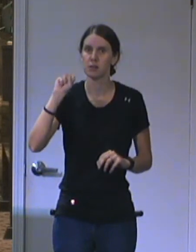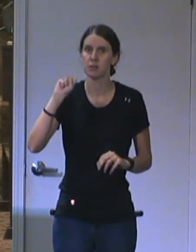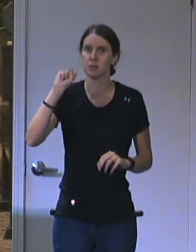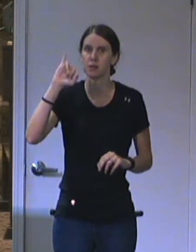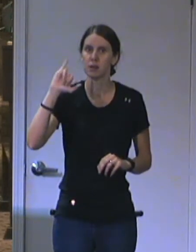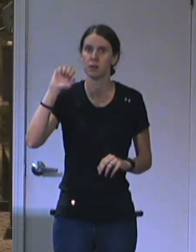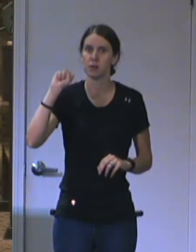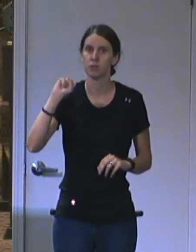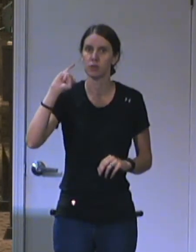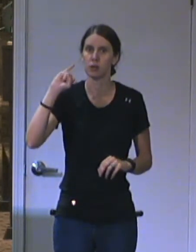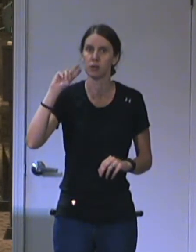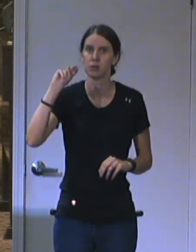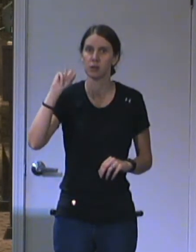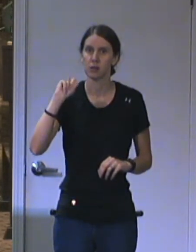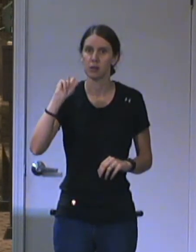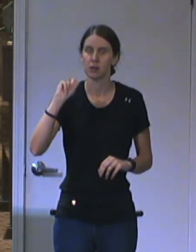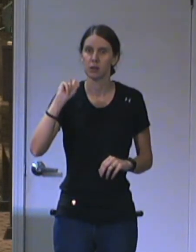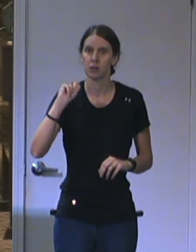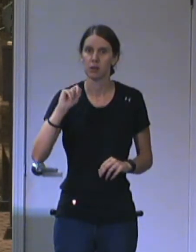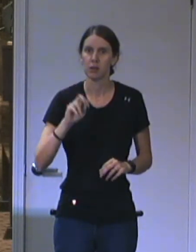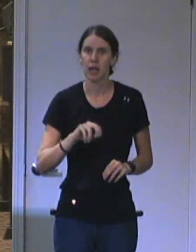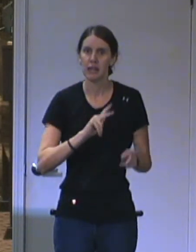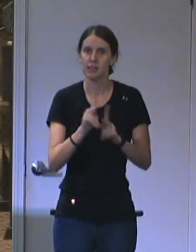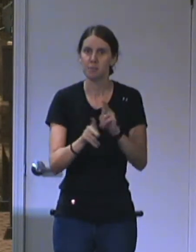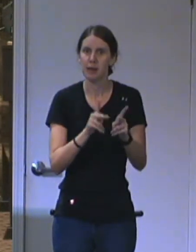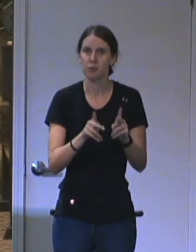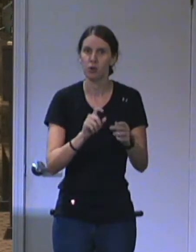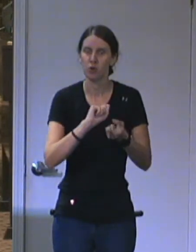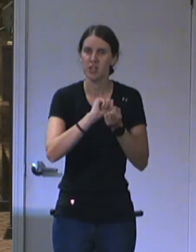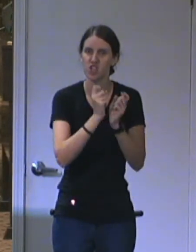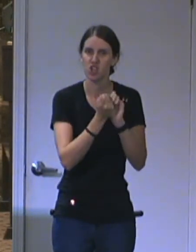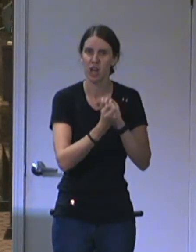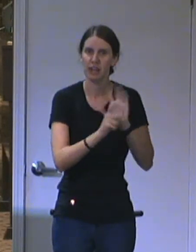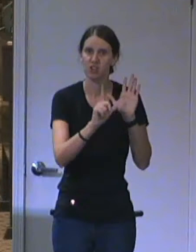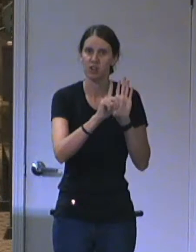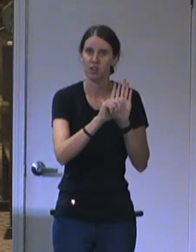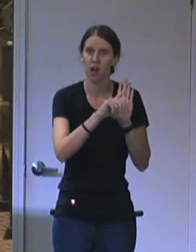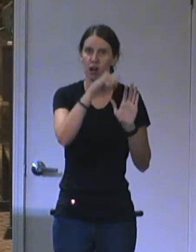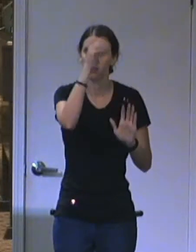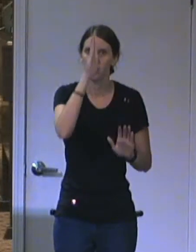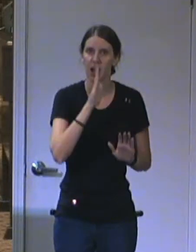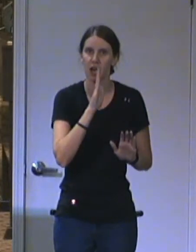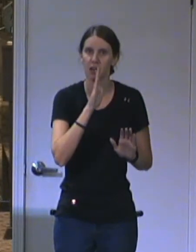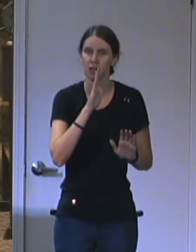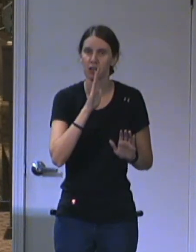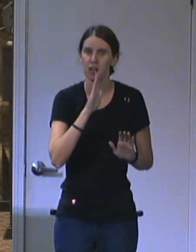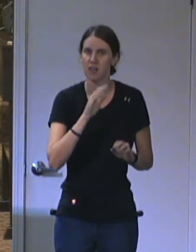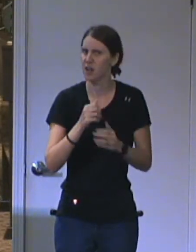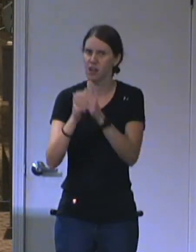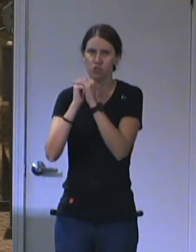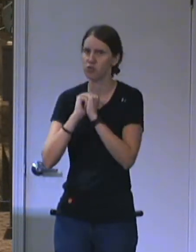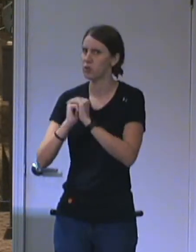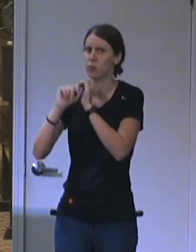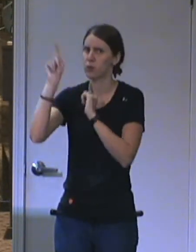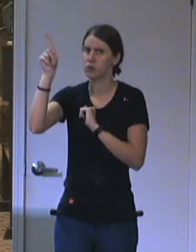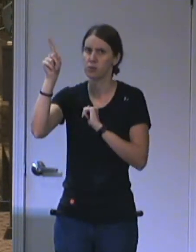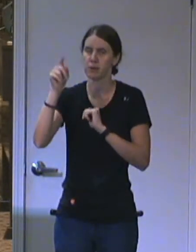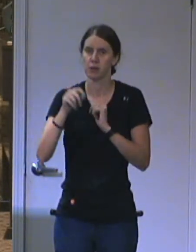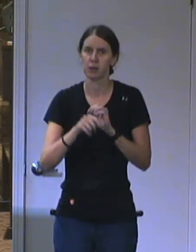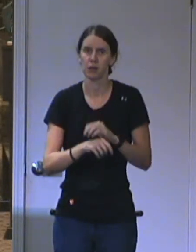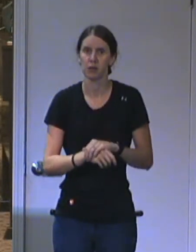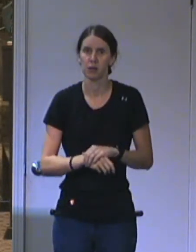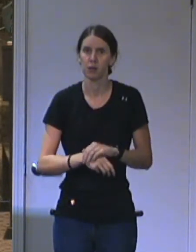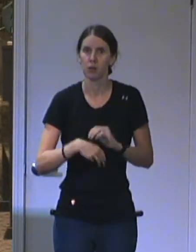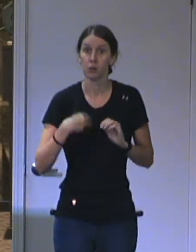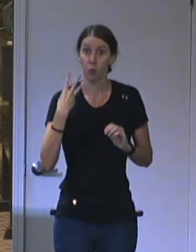have turned the law to be God and are not worshiping the true and living God. Today, in verse 3, we are